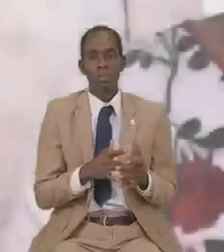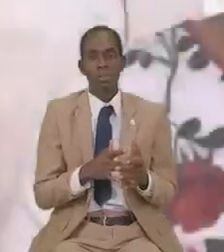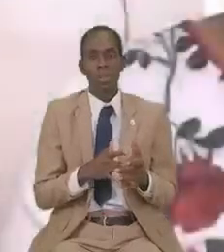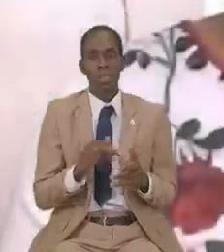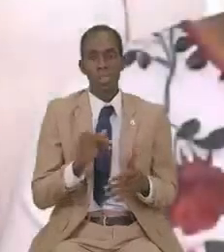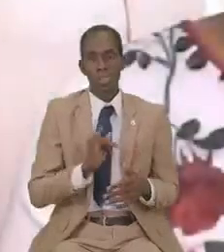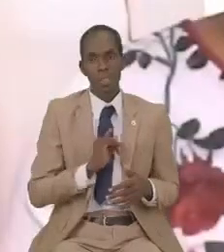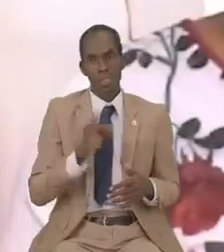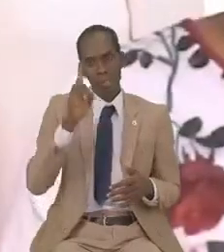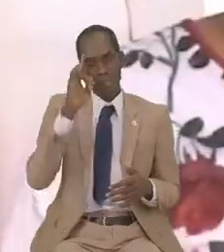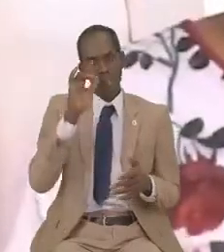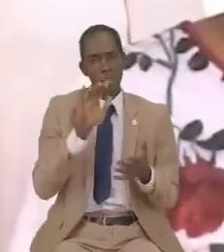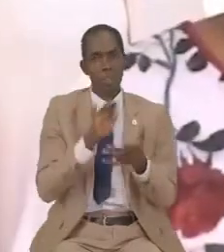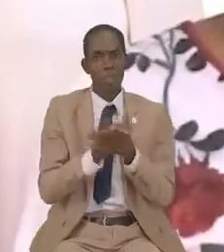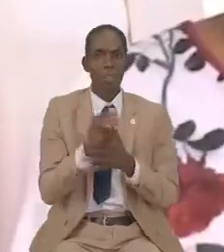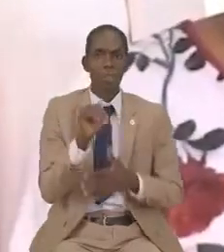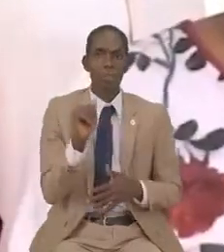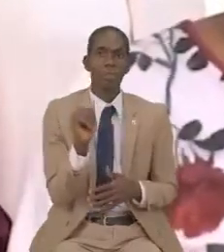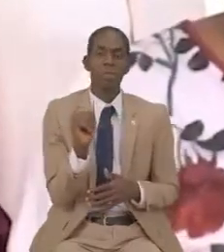I